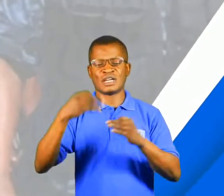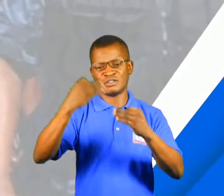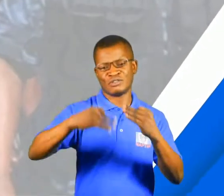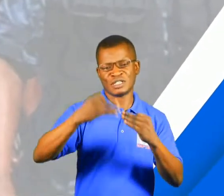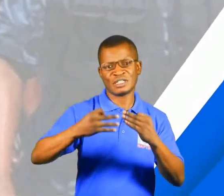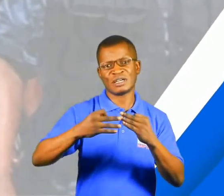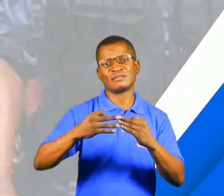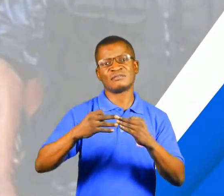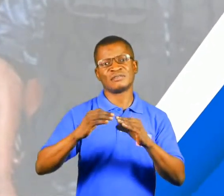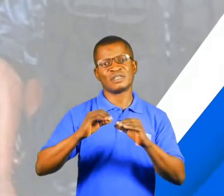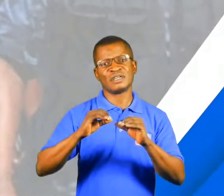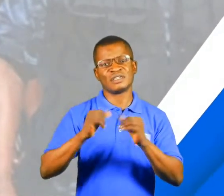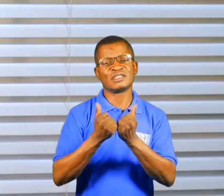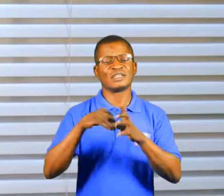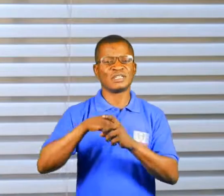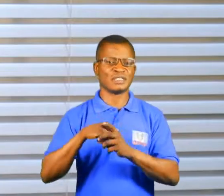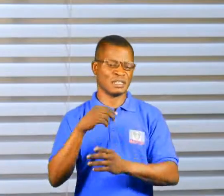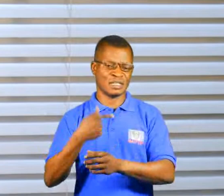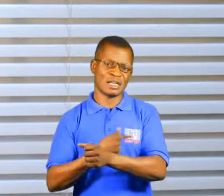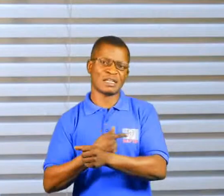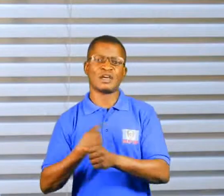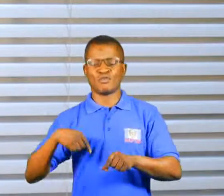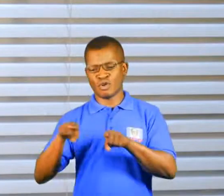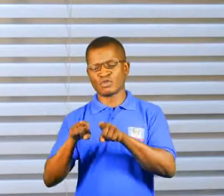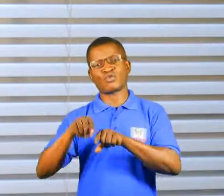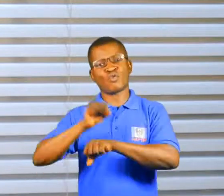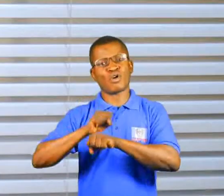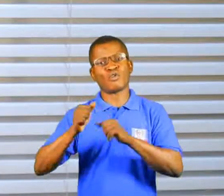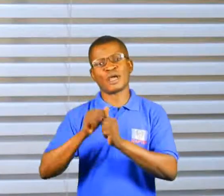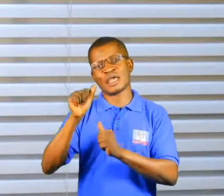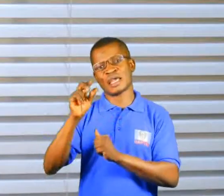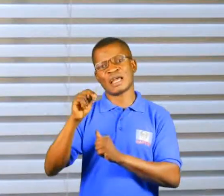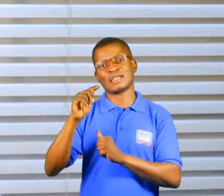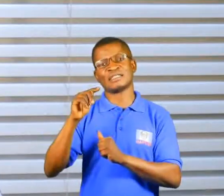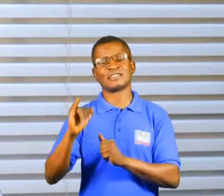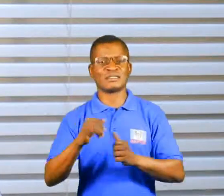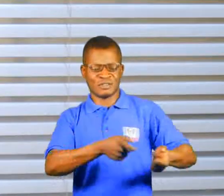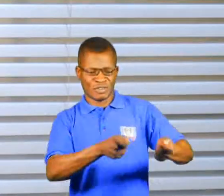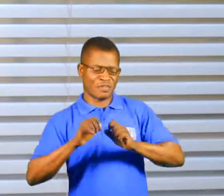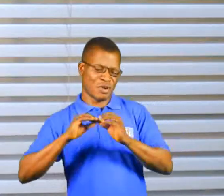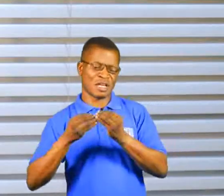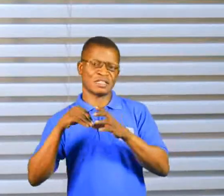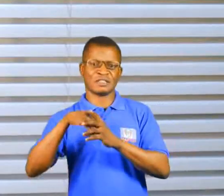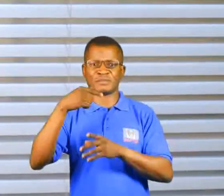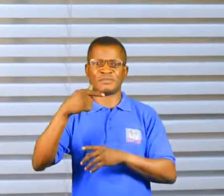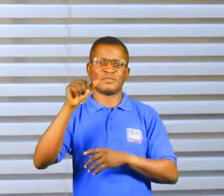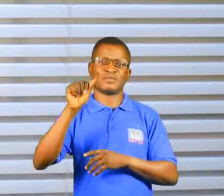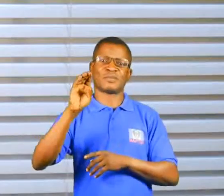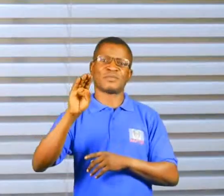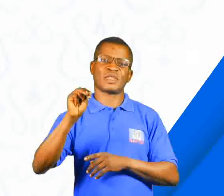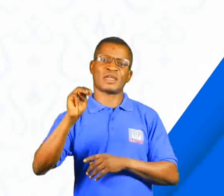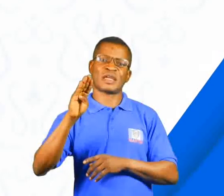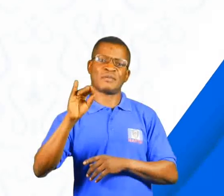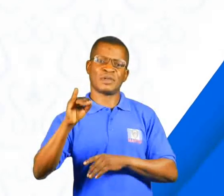well as the Research Department in Ghana. We have also worked with the anti-trafficking organization in Gambia.